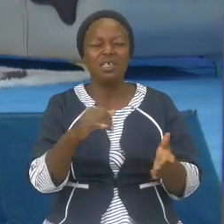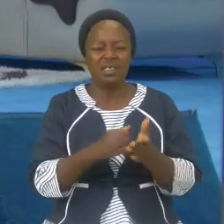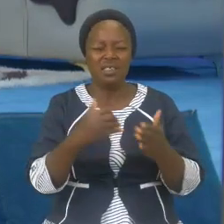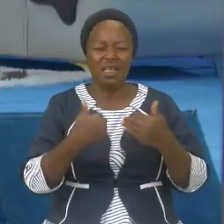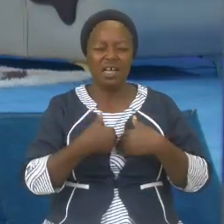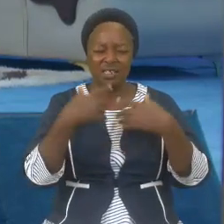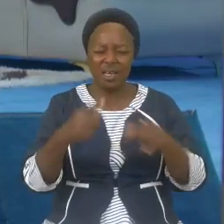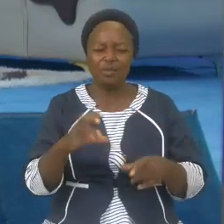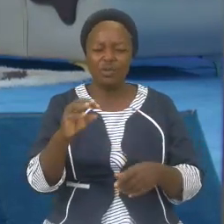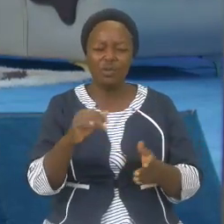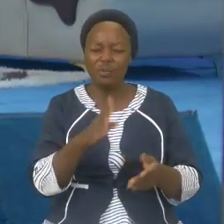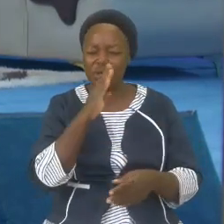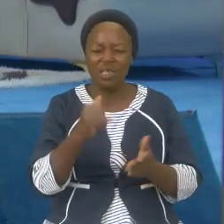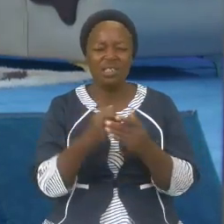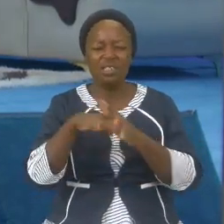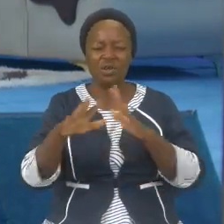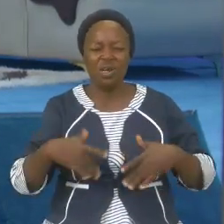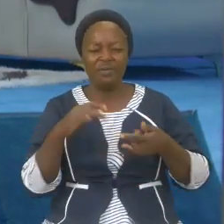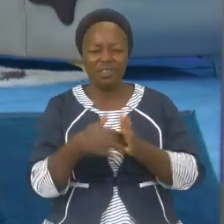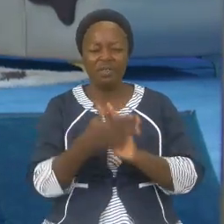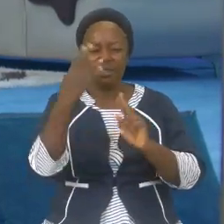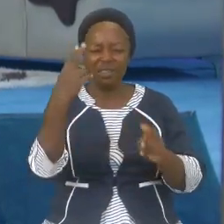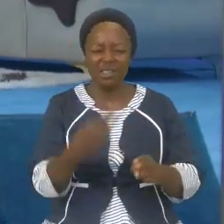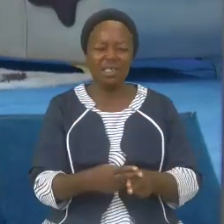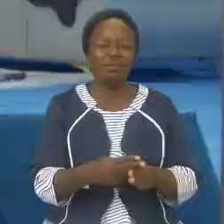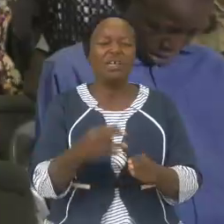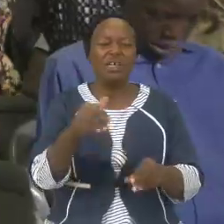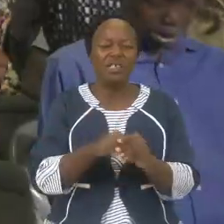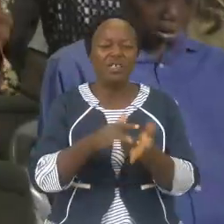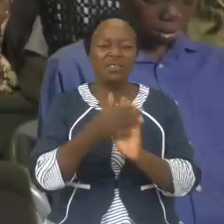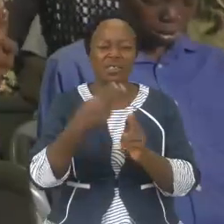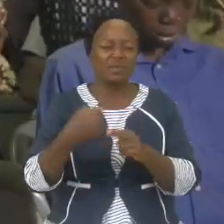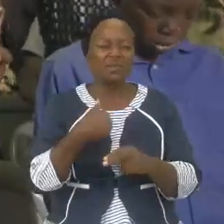life. In Jesus' name we pray.